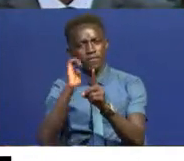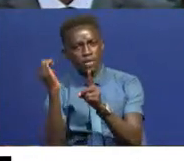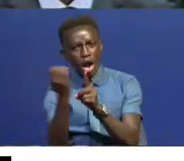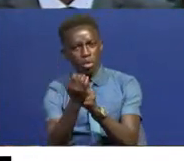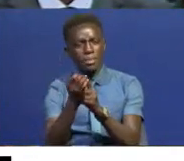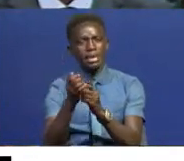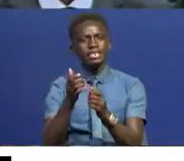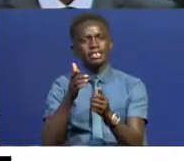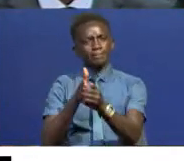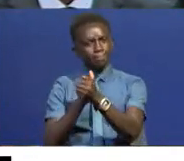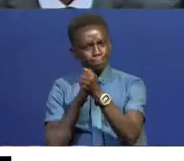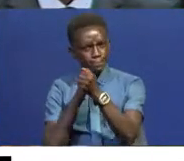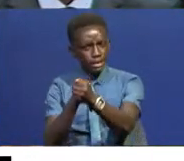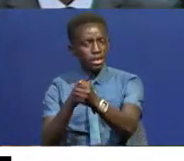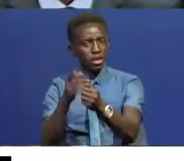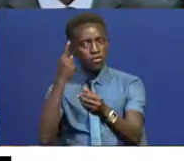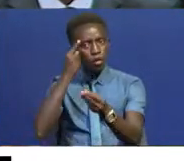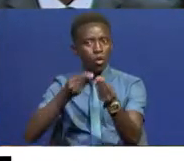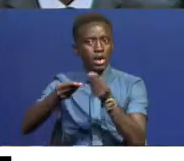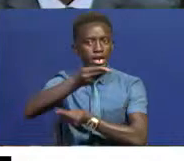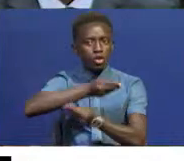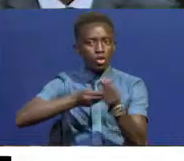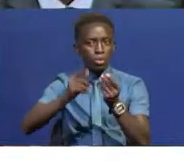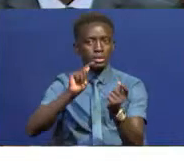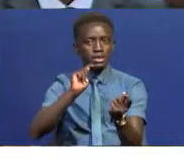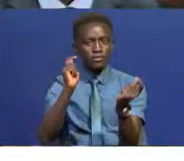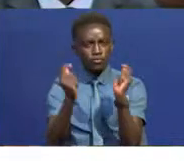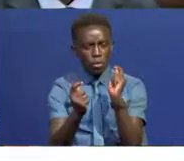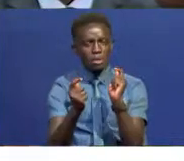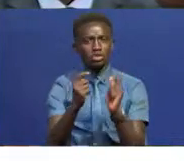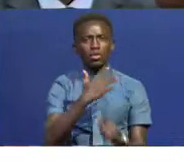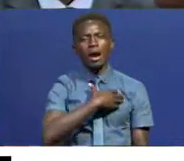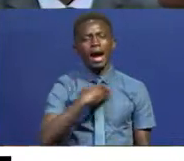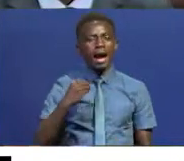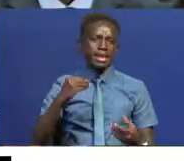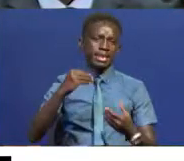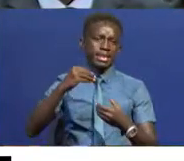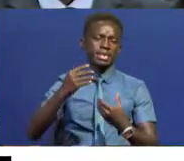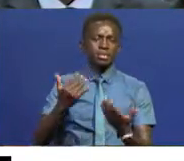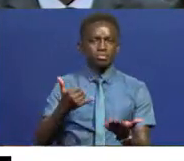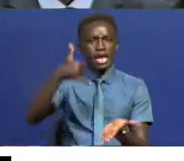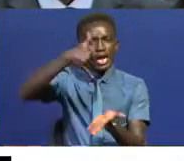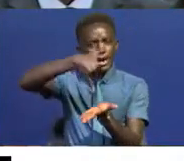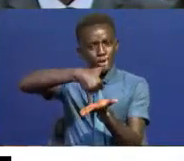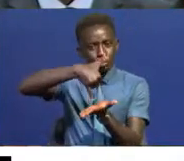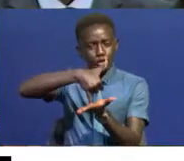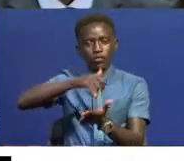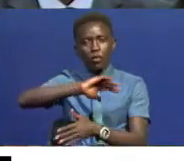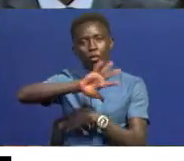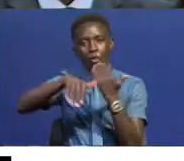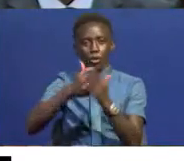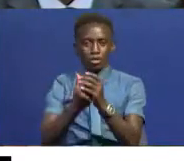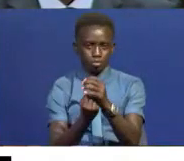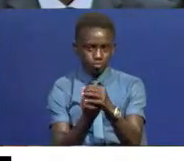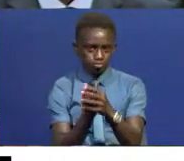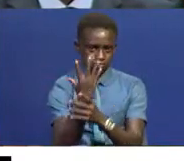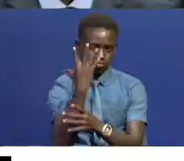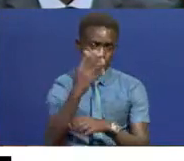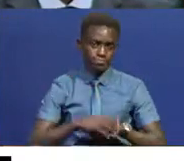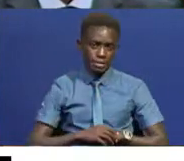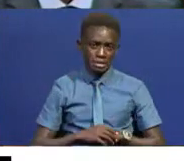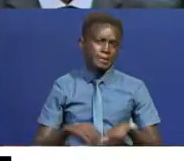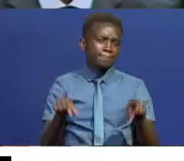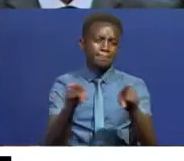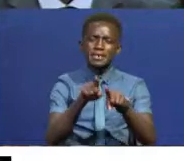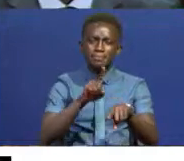economic transformation and inclusive growth. At the same time, we must always